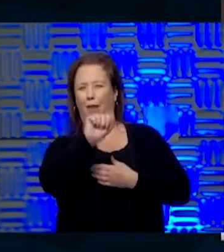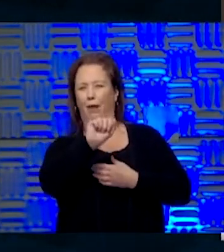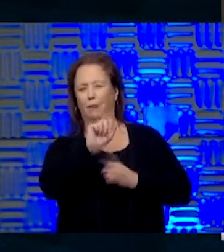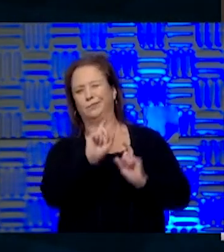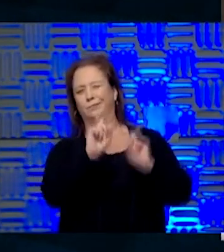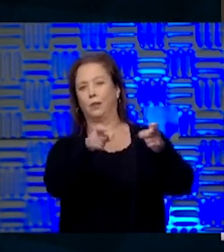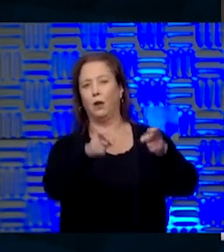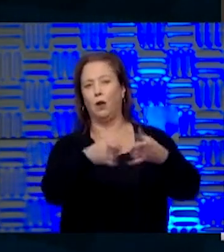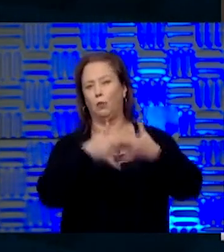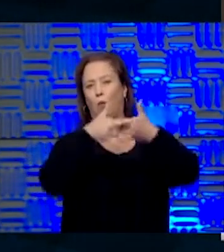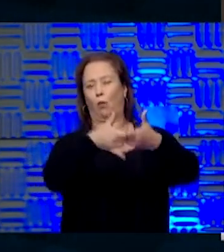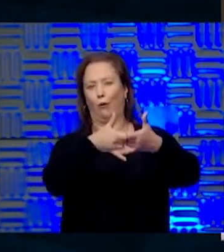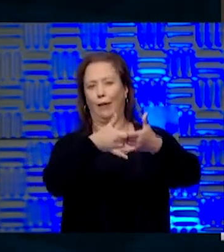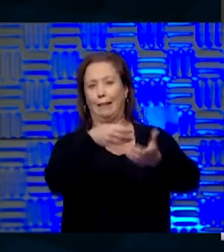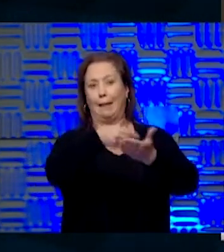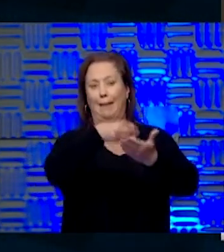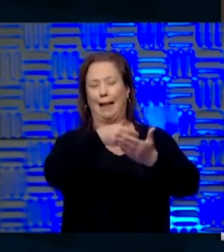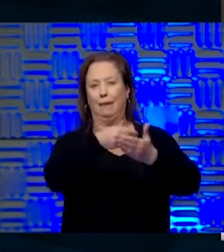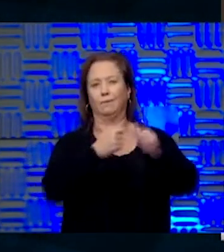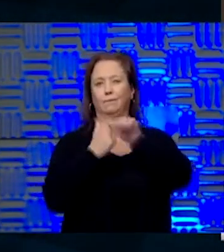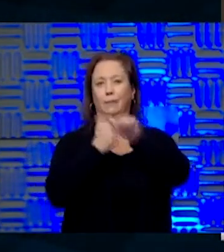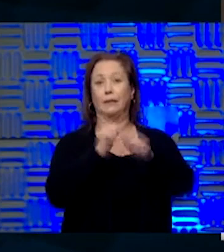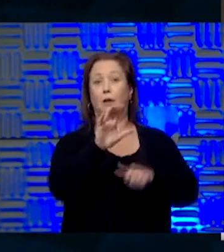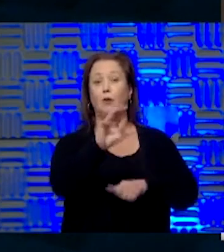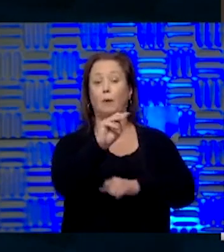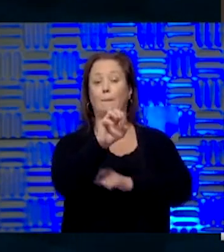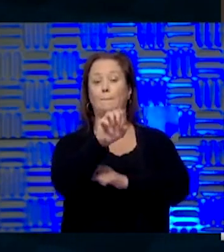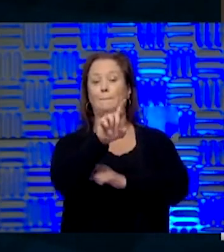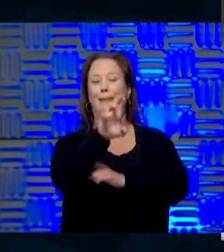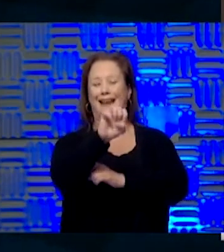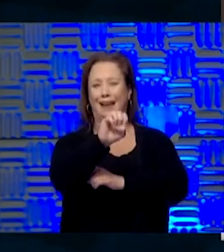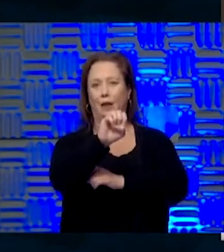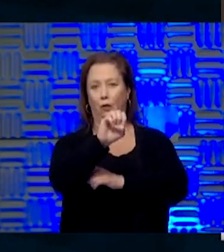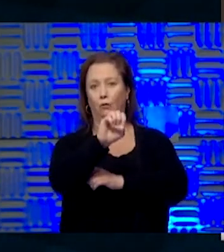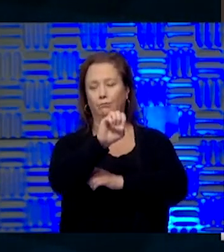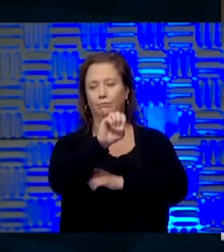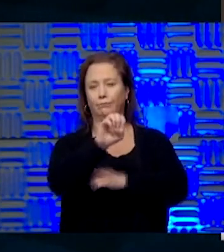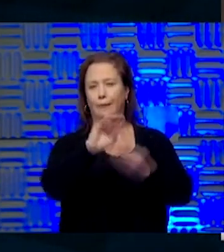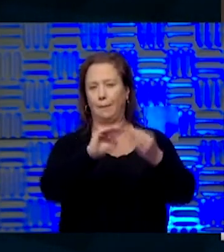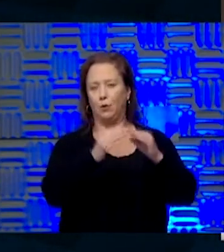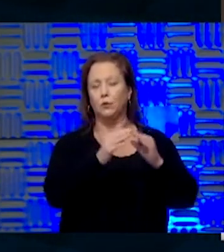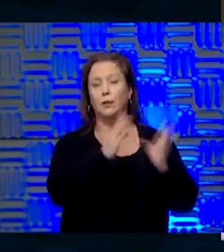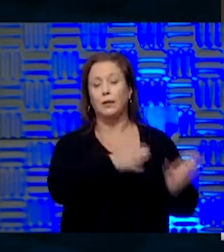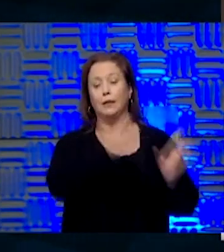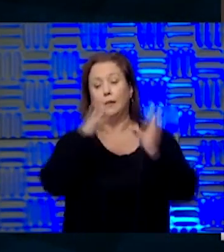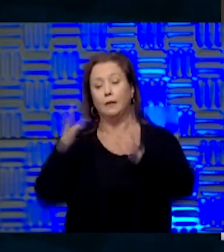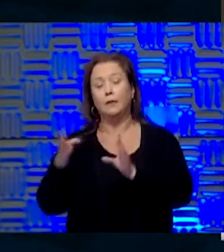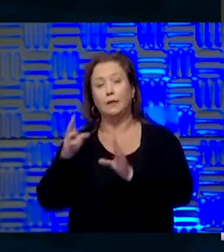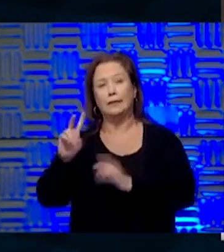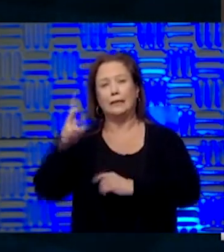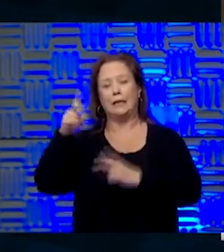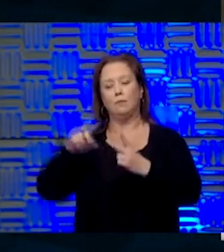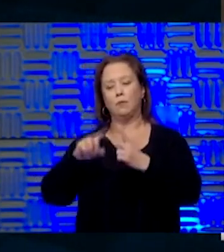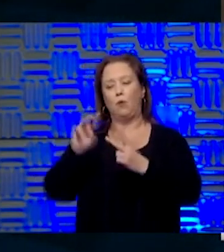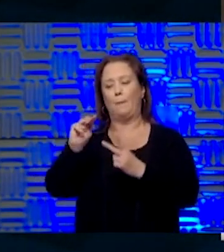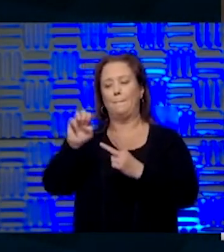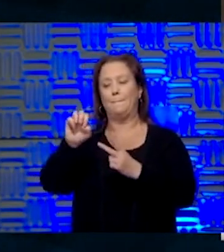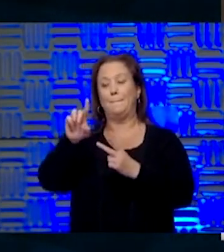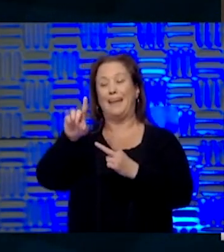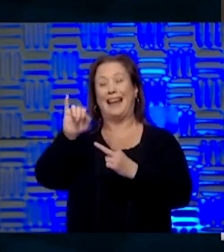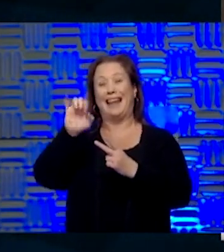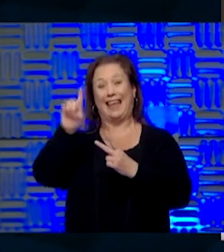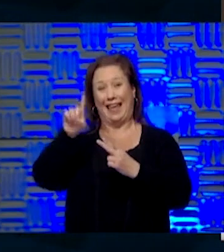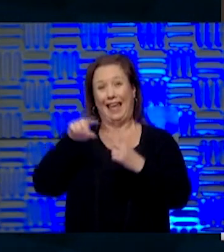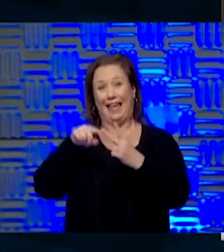that the money you received was based upon your Medicare caseload. The second one was more Medicaid,